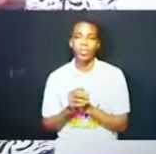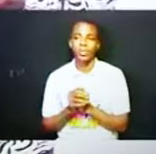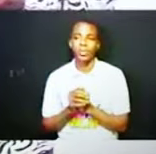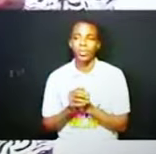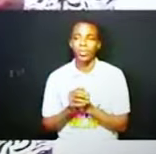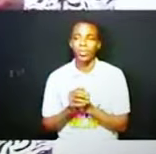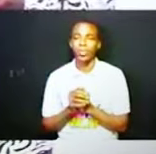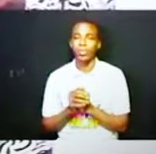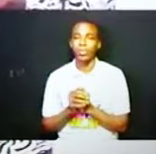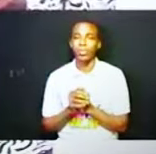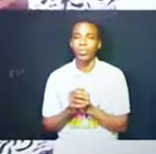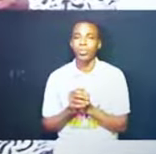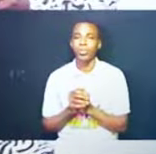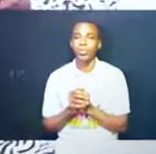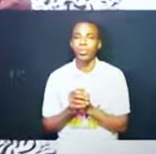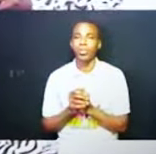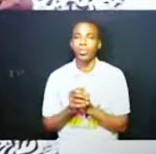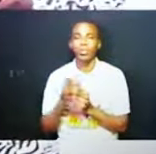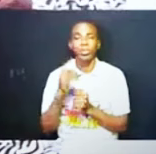no eti